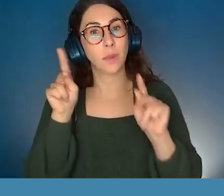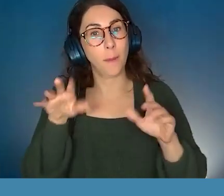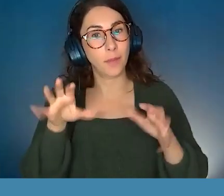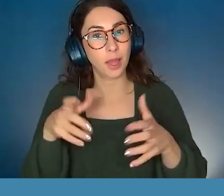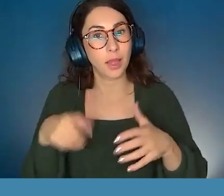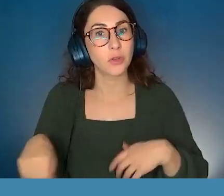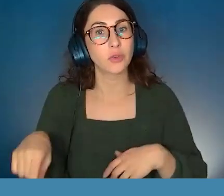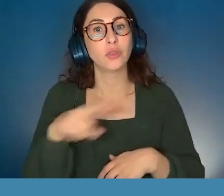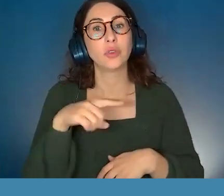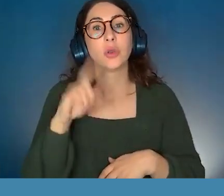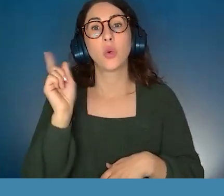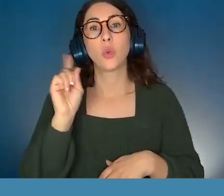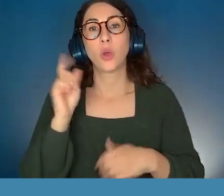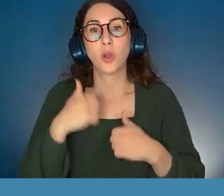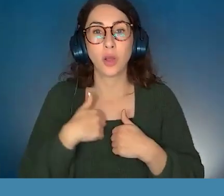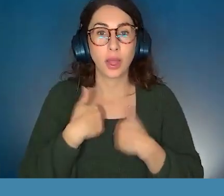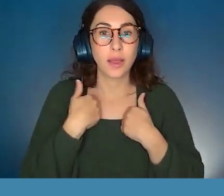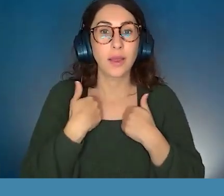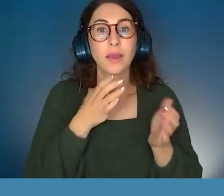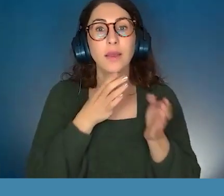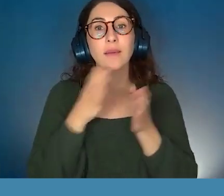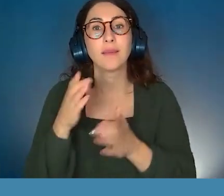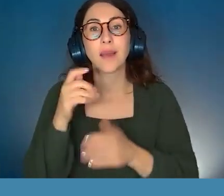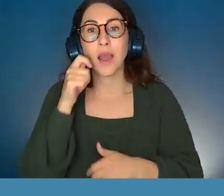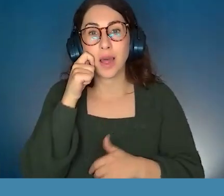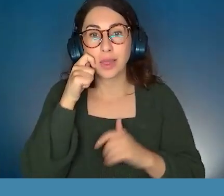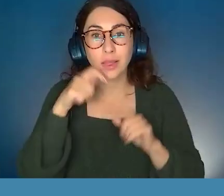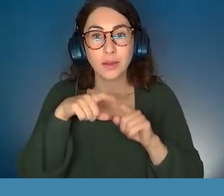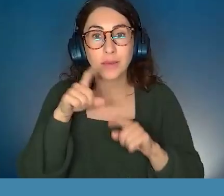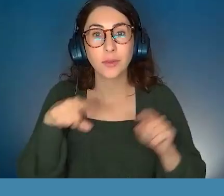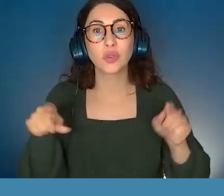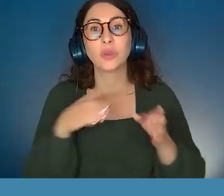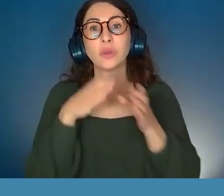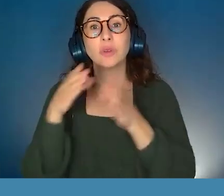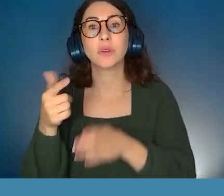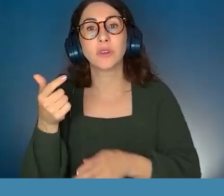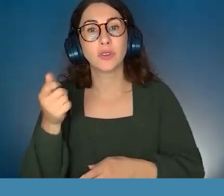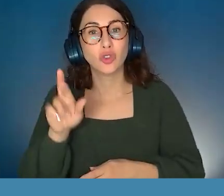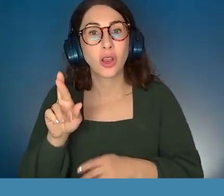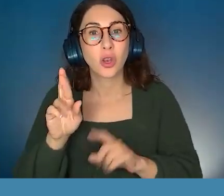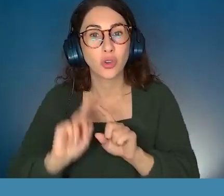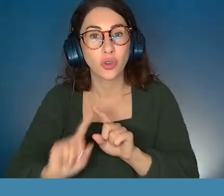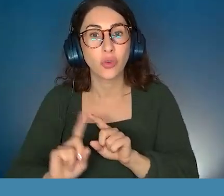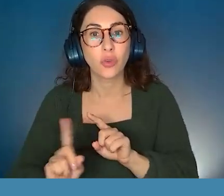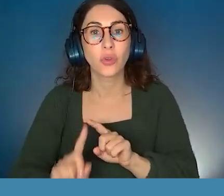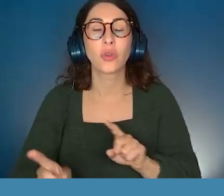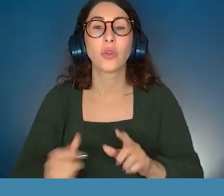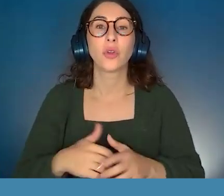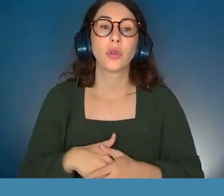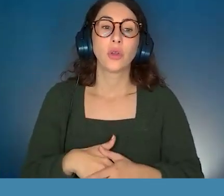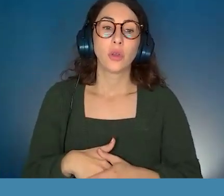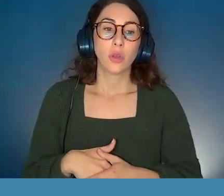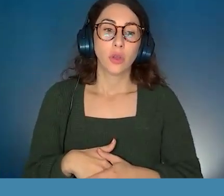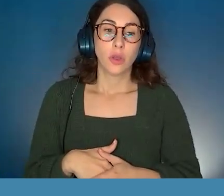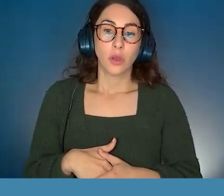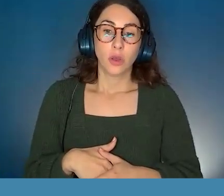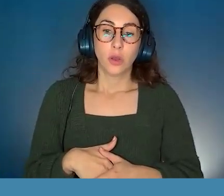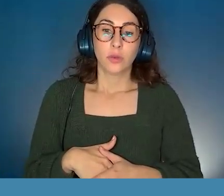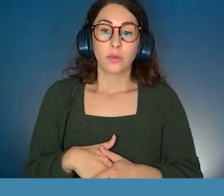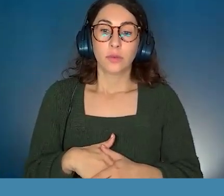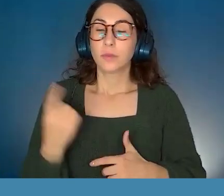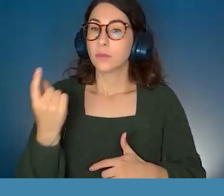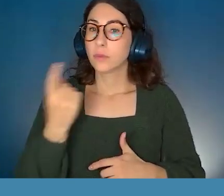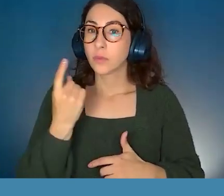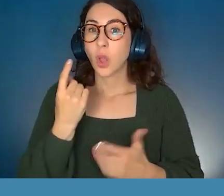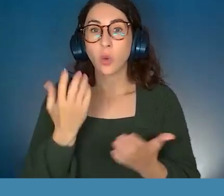geographic diversity, racial, ethnic diversity, gender diversity, all of those. And so, they are always